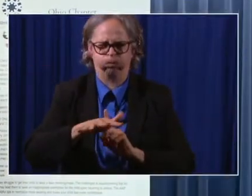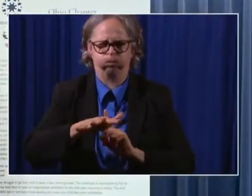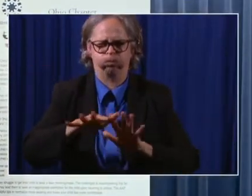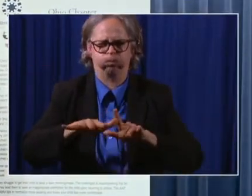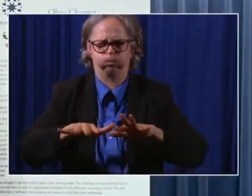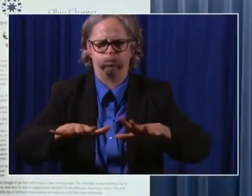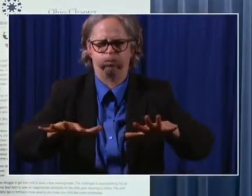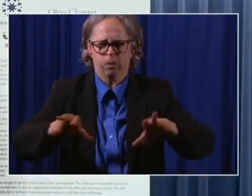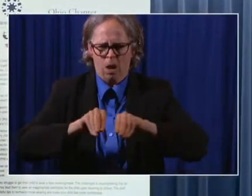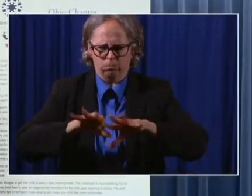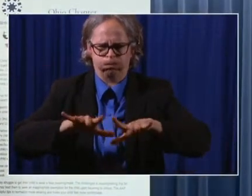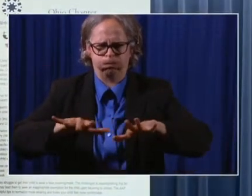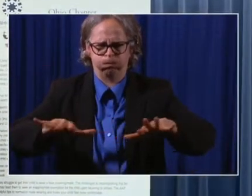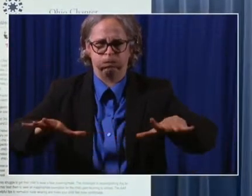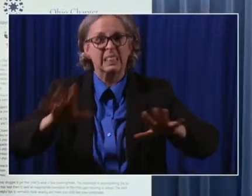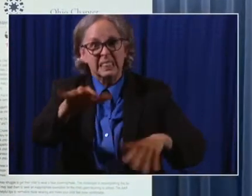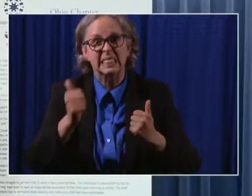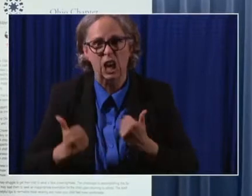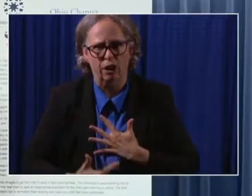Very, very scary.